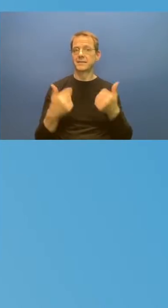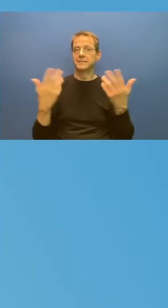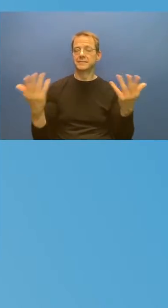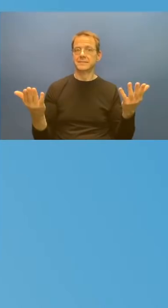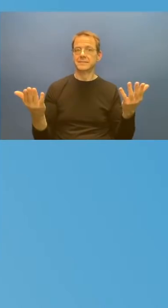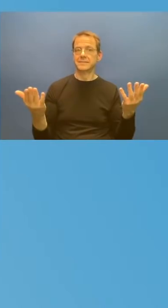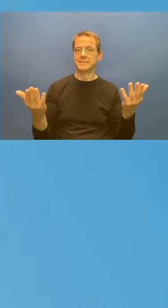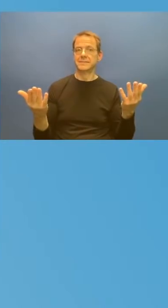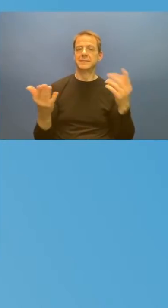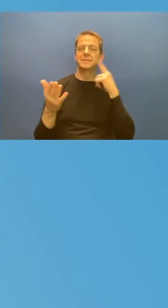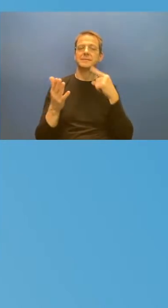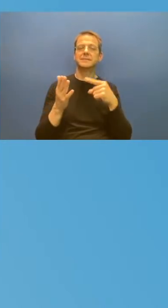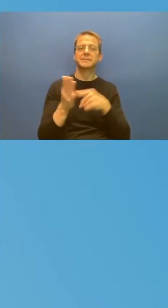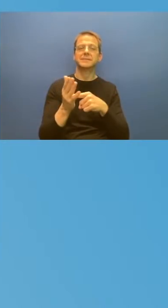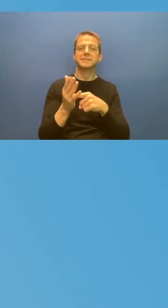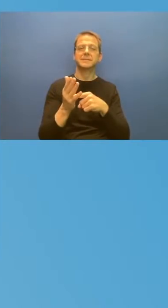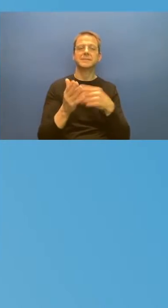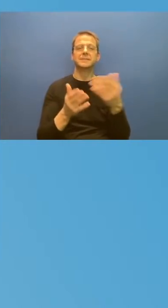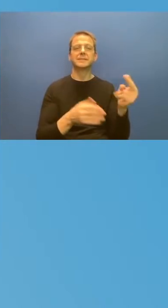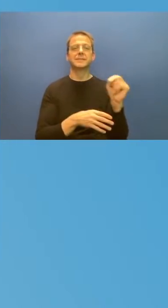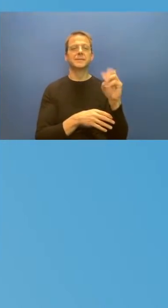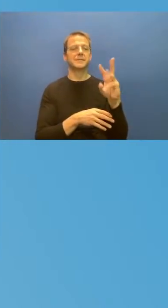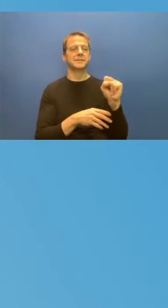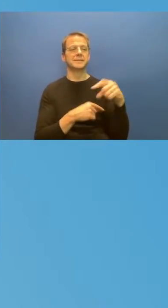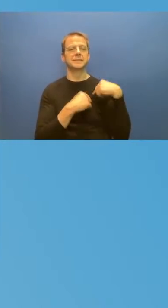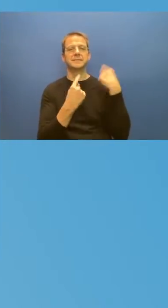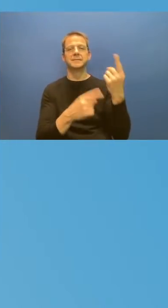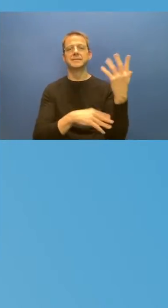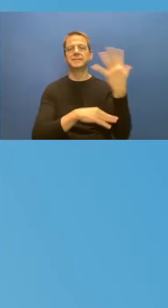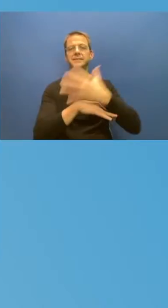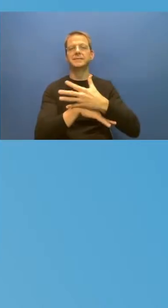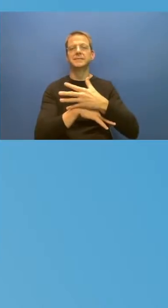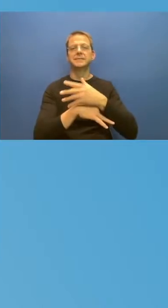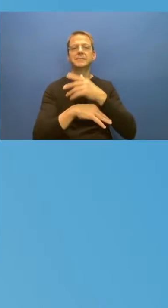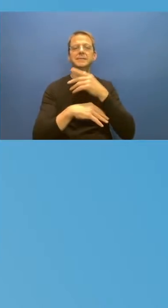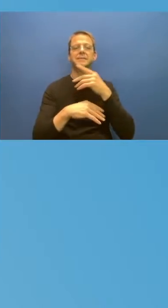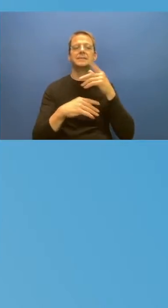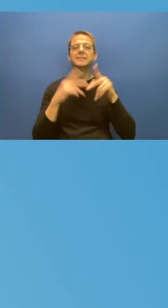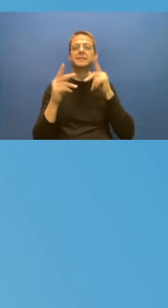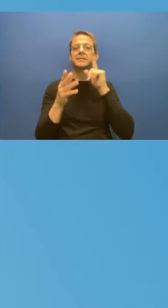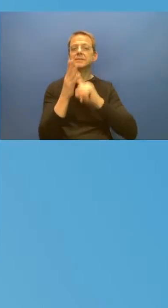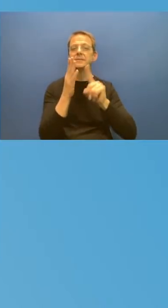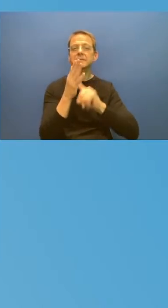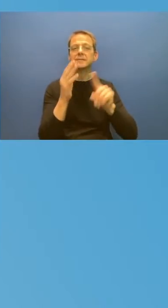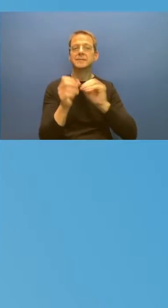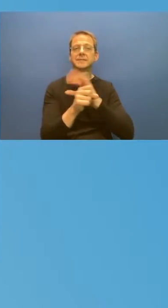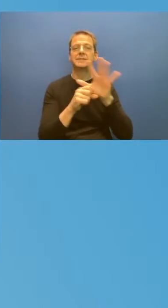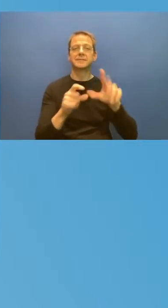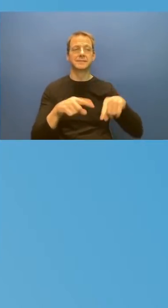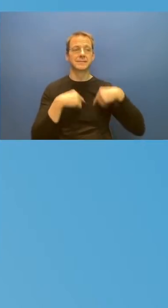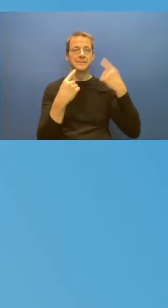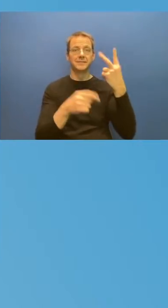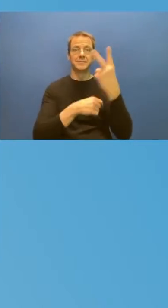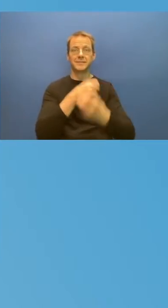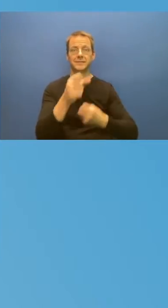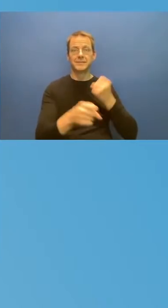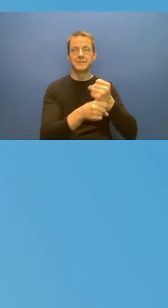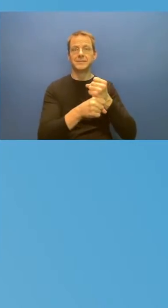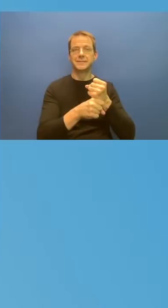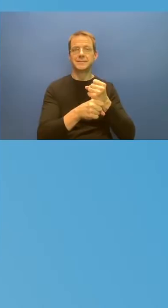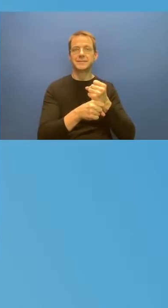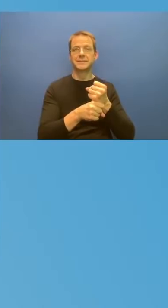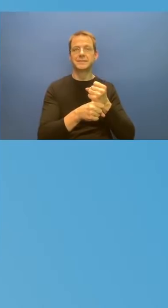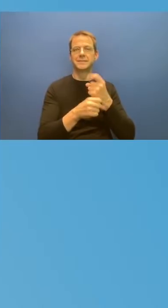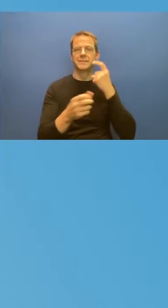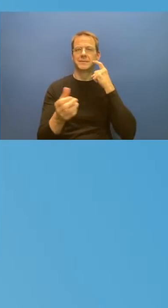research for the better part of 2 years now. You've heard us, be very, very vocal, saying, listen, we need to be very